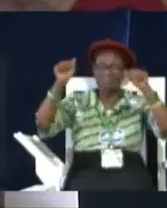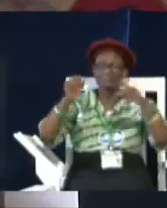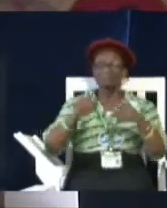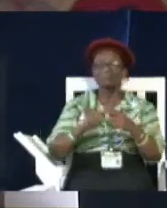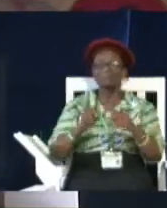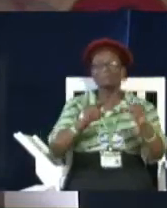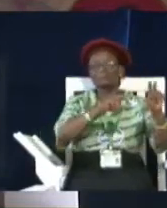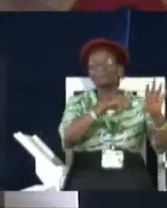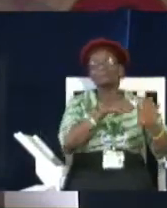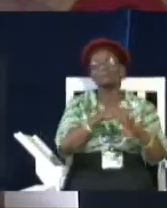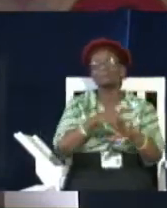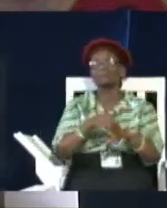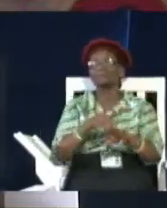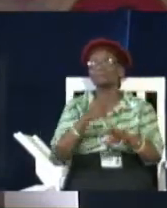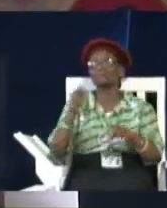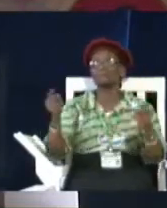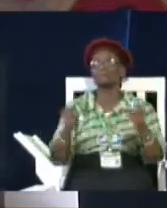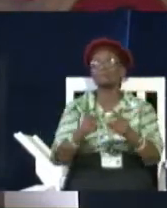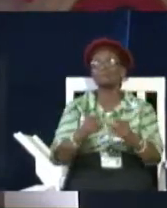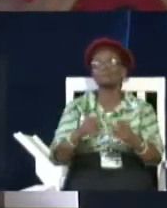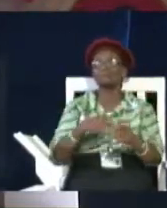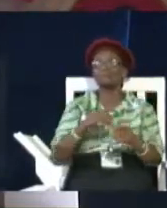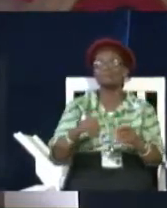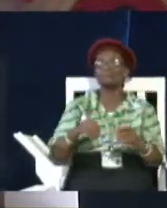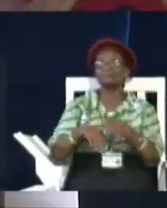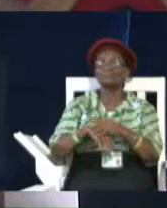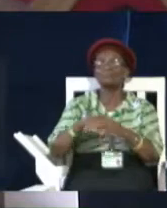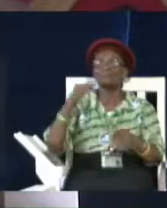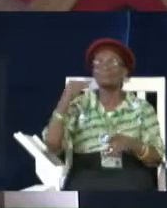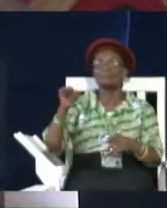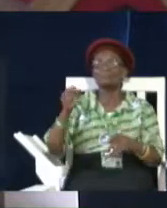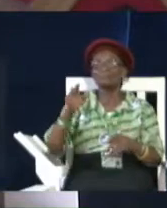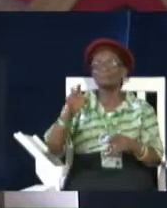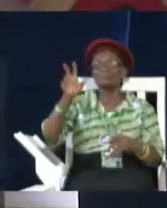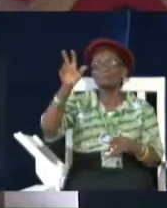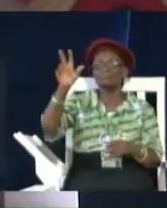And yet, out of the three, there was still one